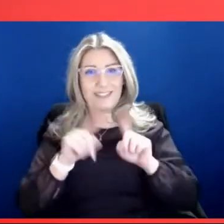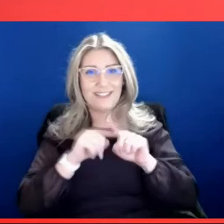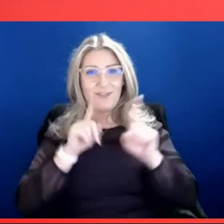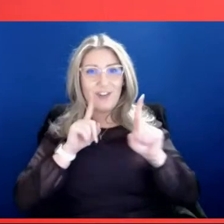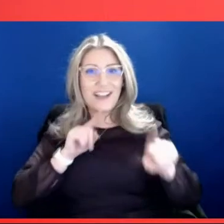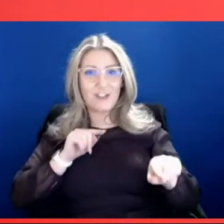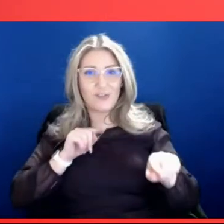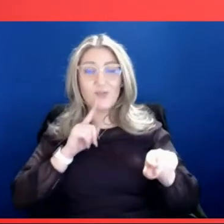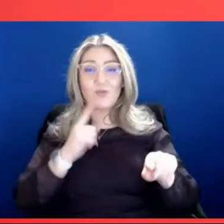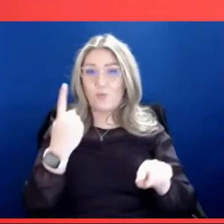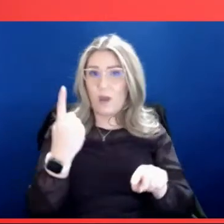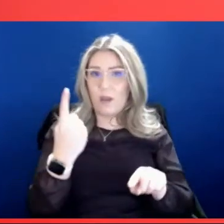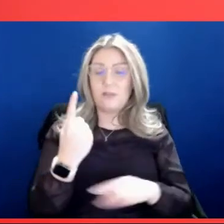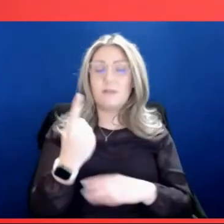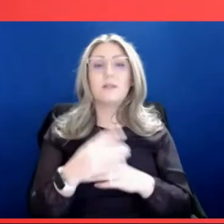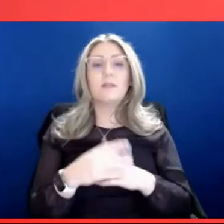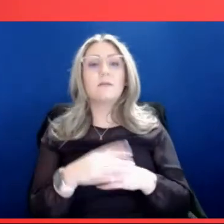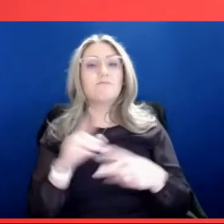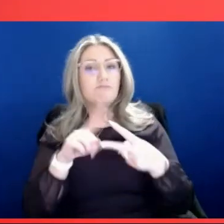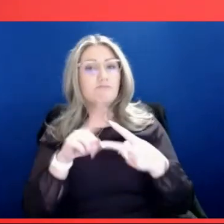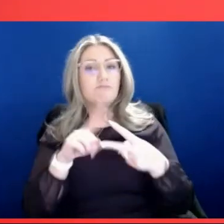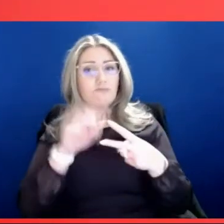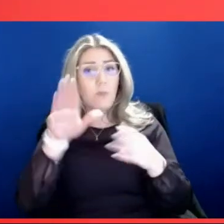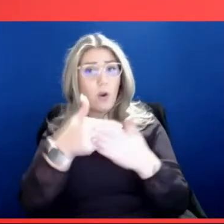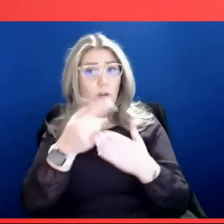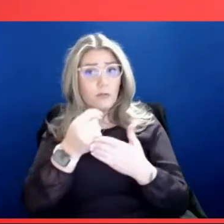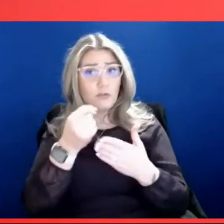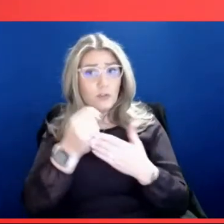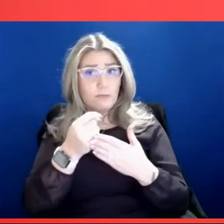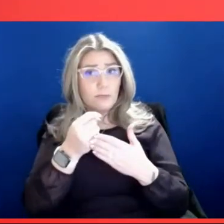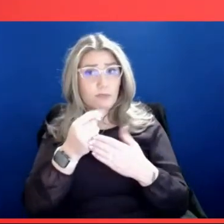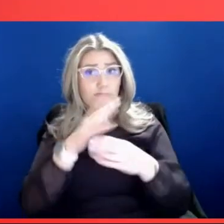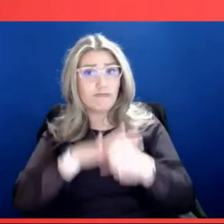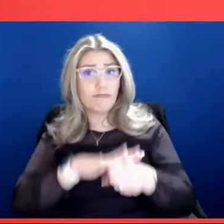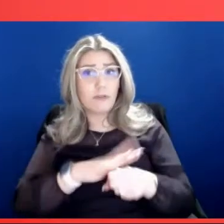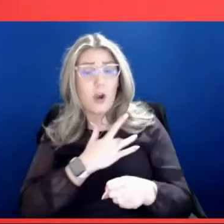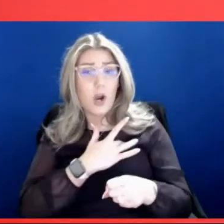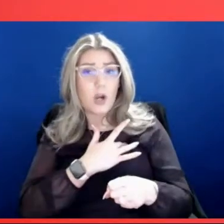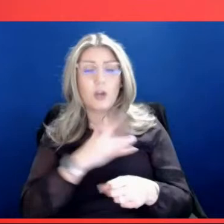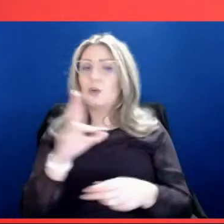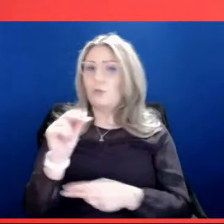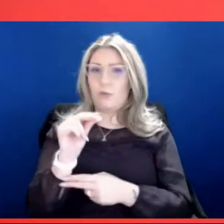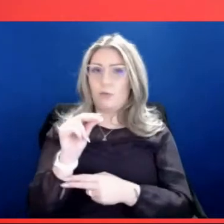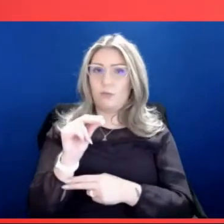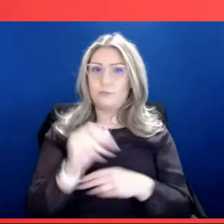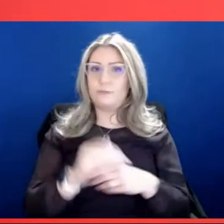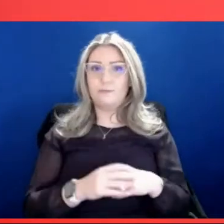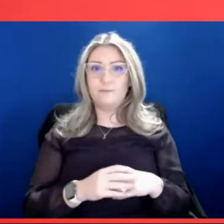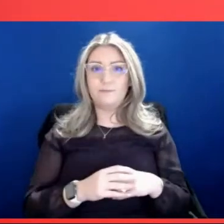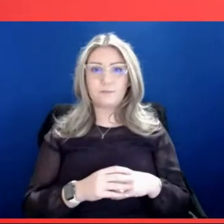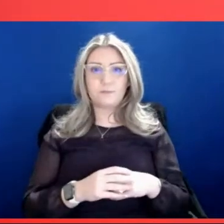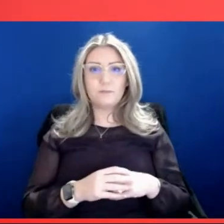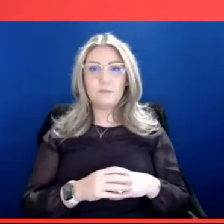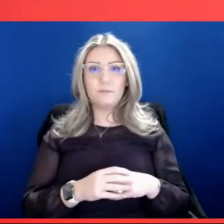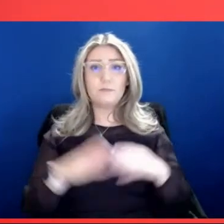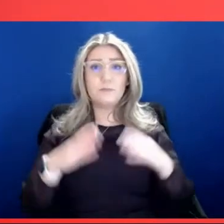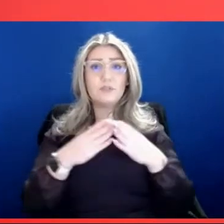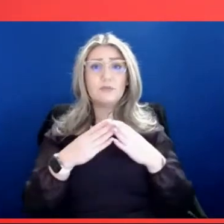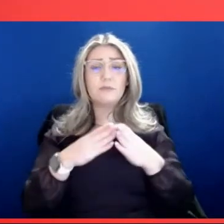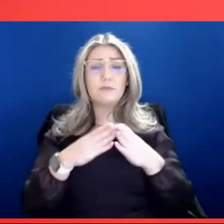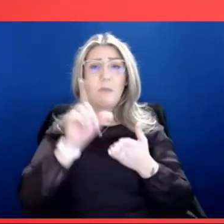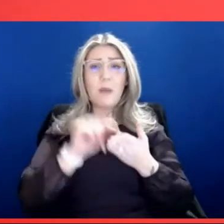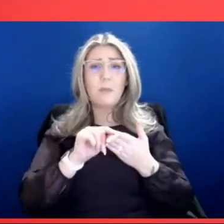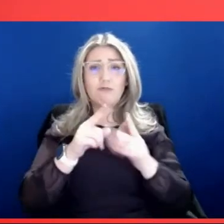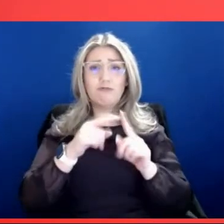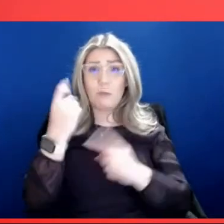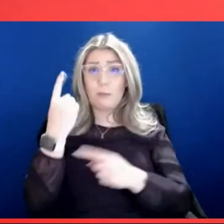is, do all treatments strain the heart? No, there are, well, a publication from last year